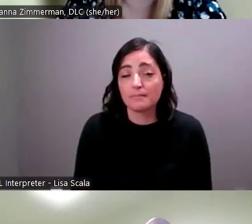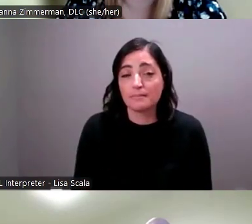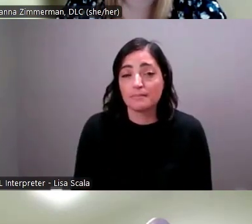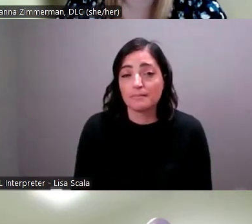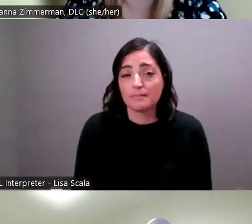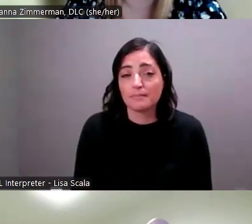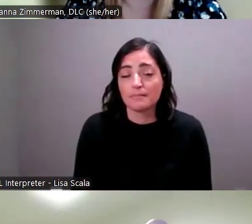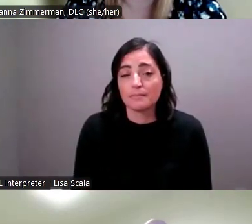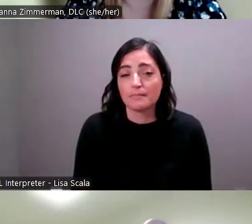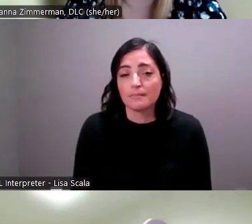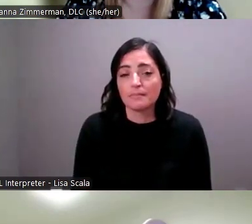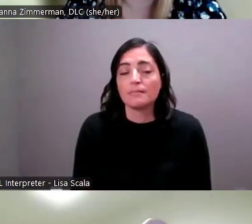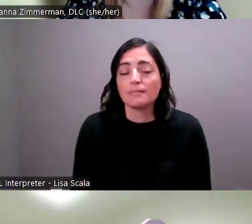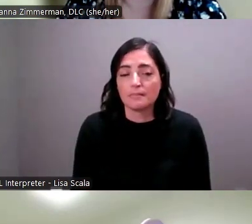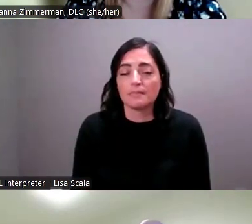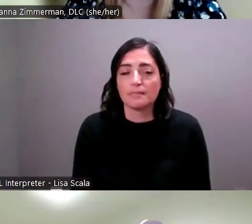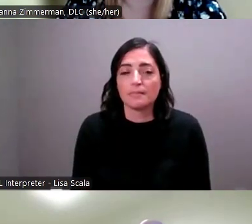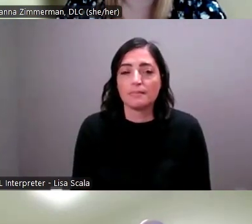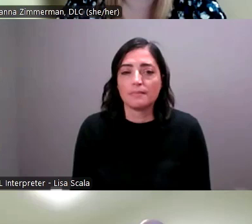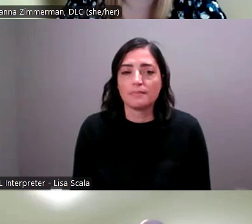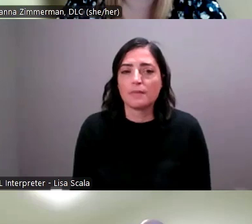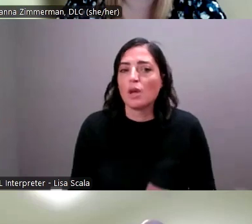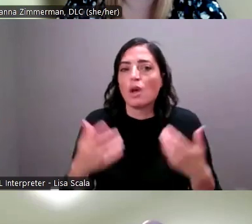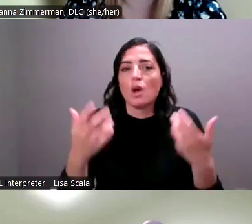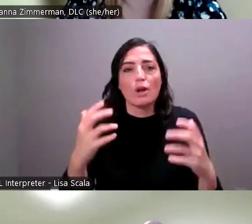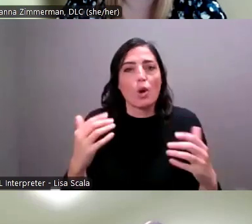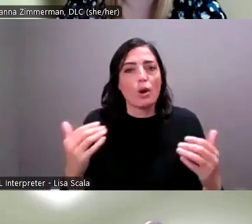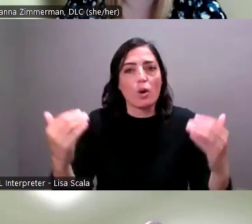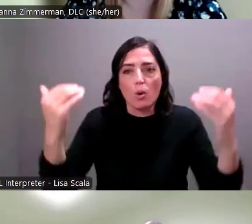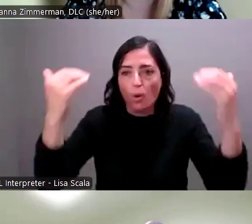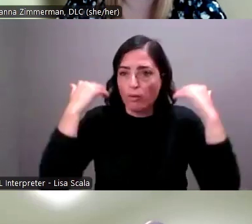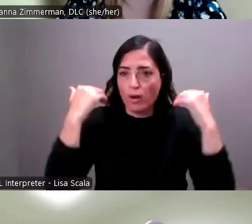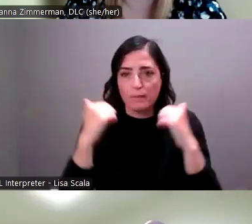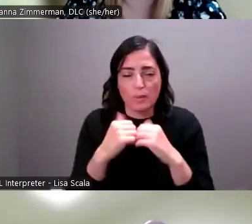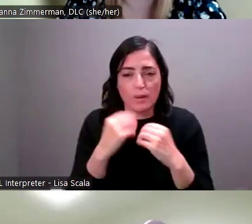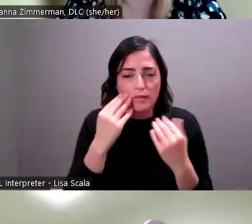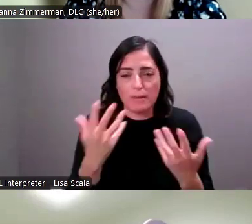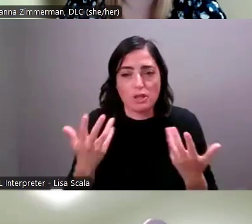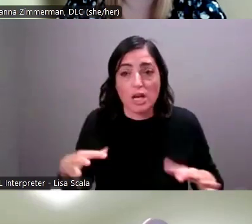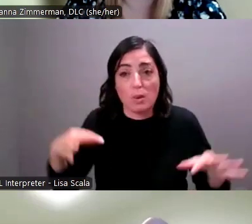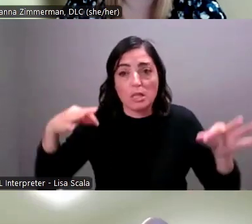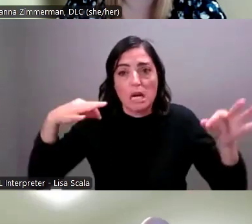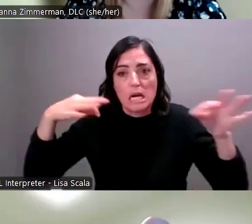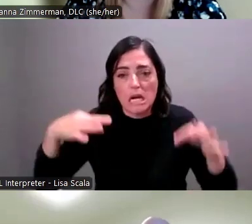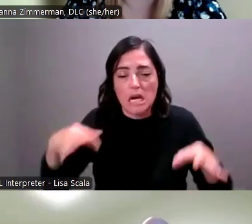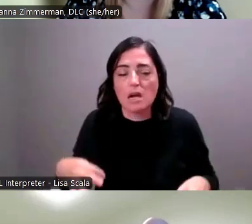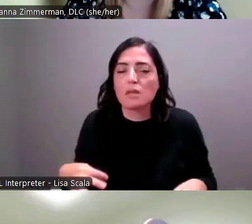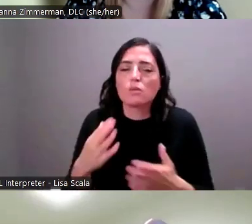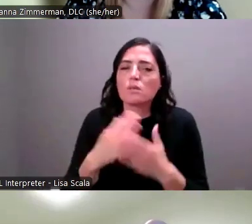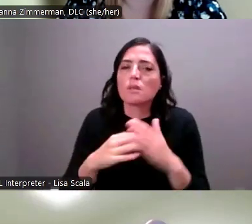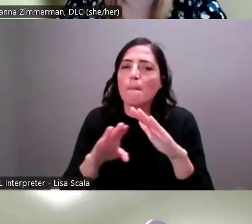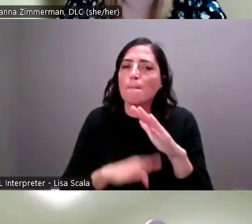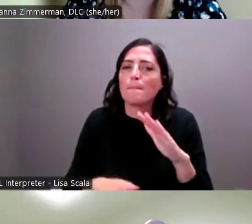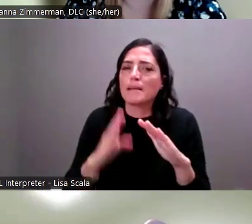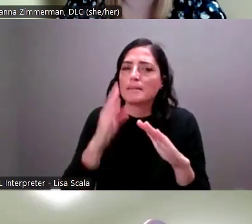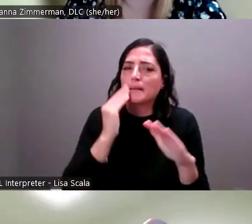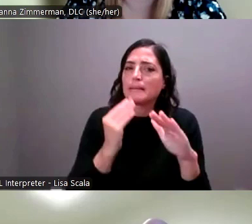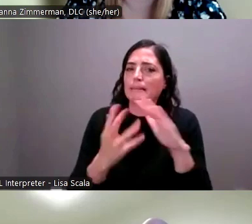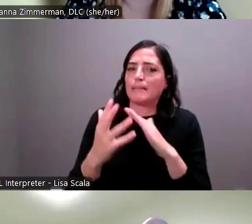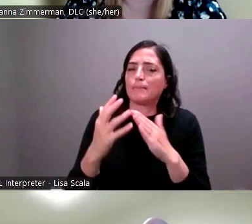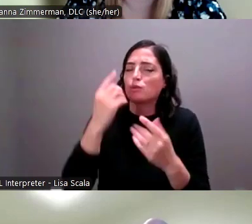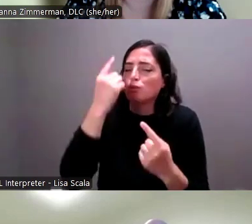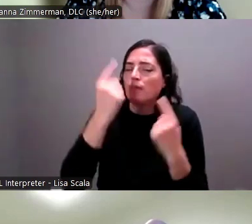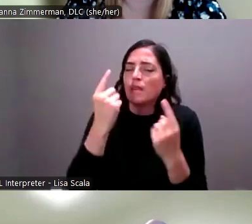So we're gonna we don't want to overwhelm you with information. So I want to just give you some basic tips to think about some of the